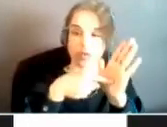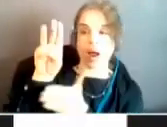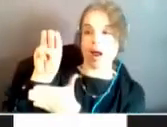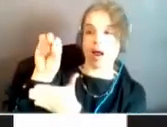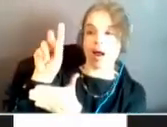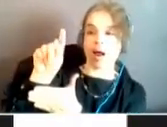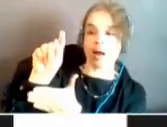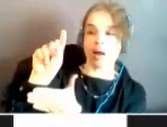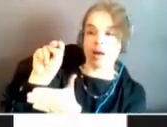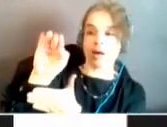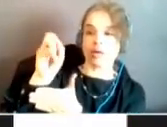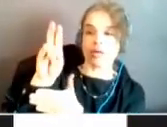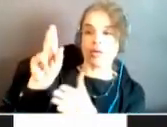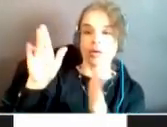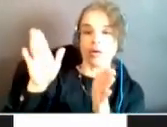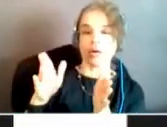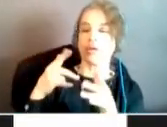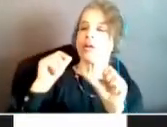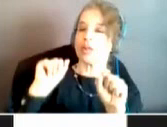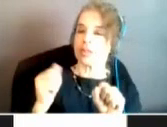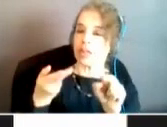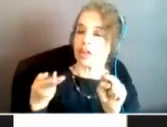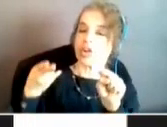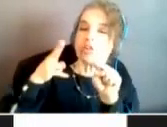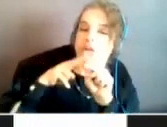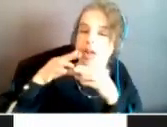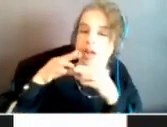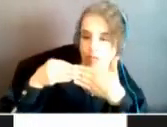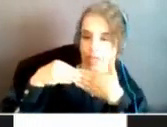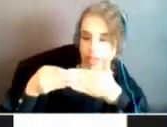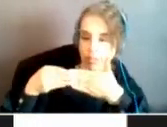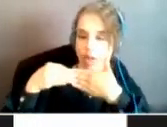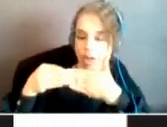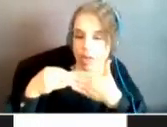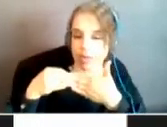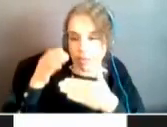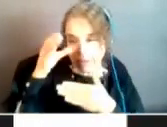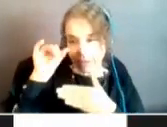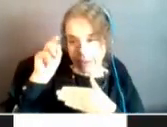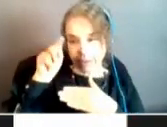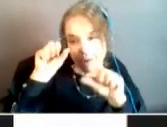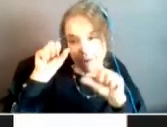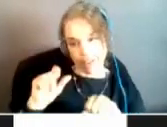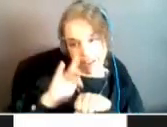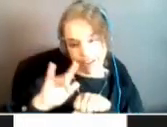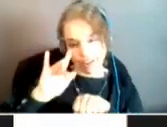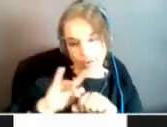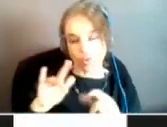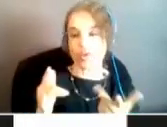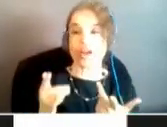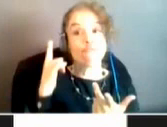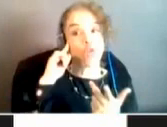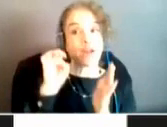monitoring. We want to be able to increase flexibility and contact availability. You know, so